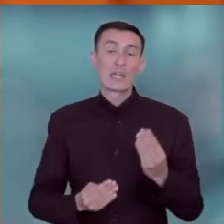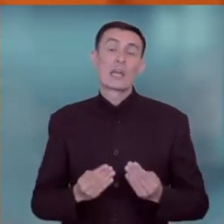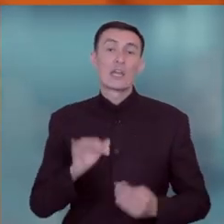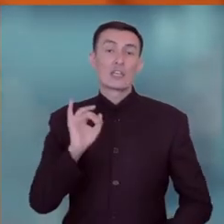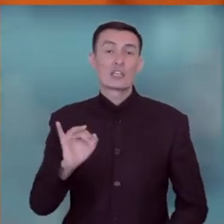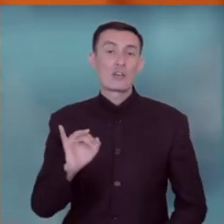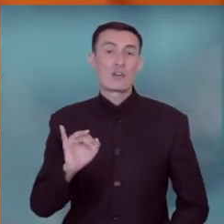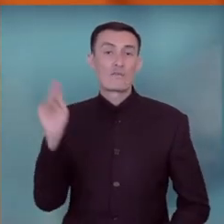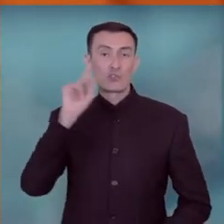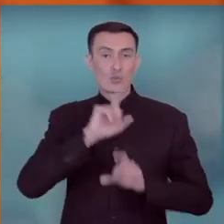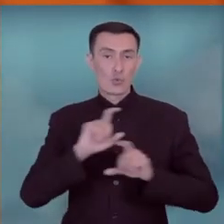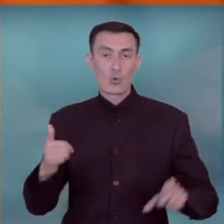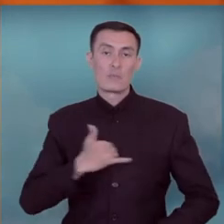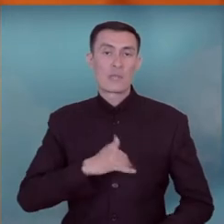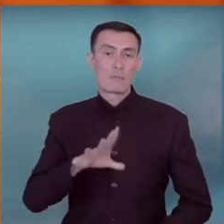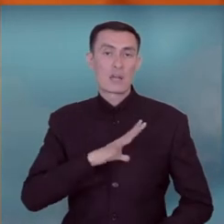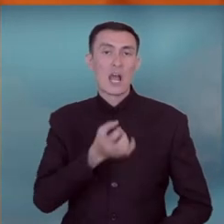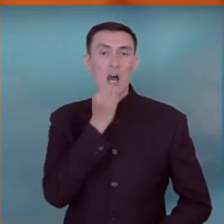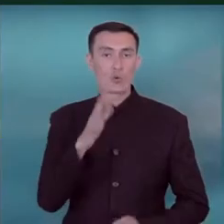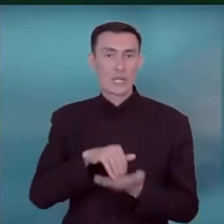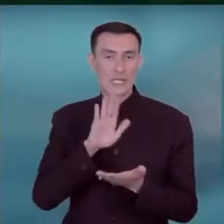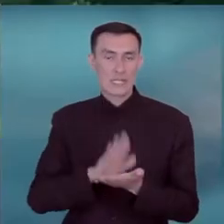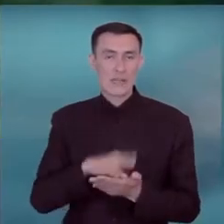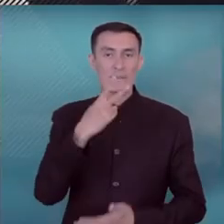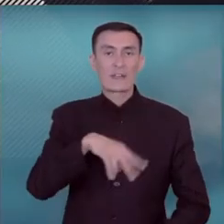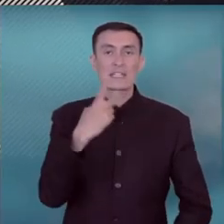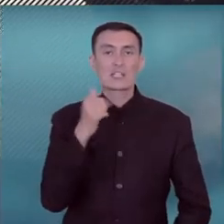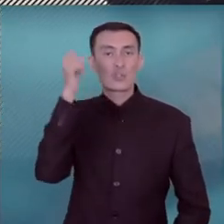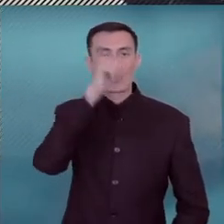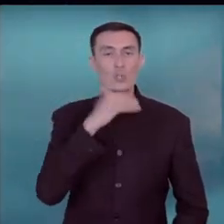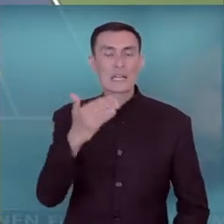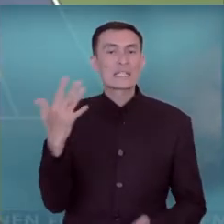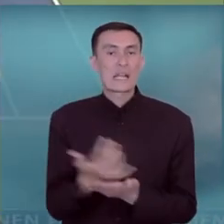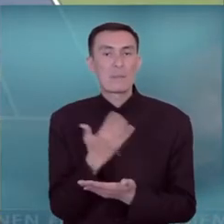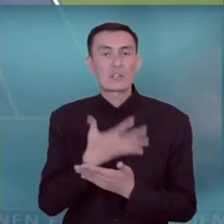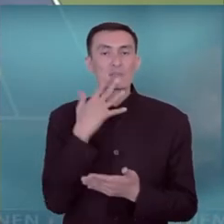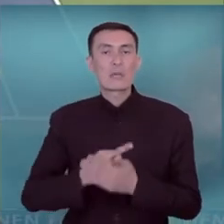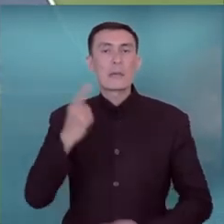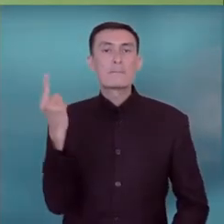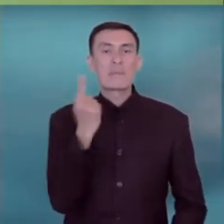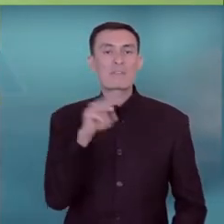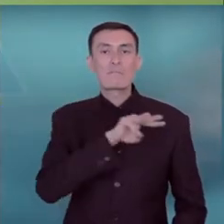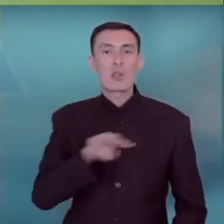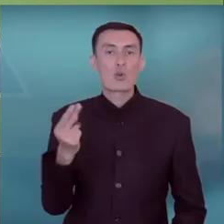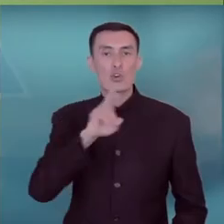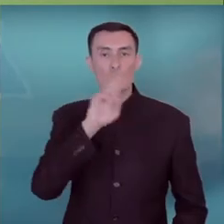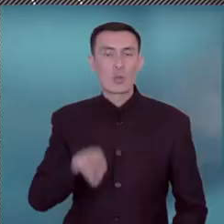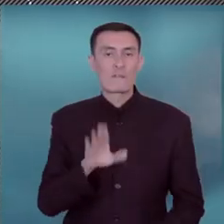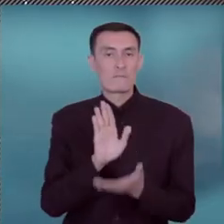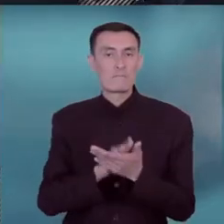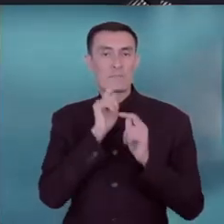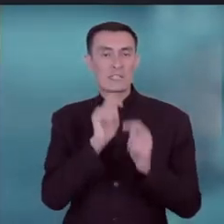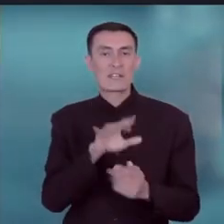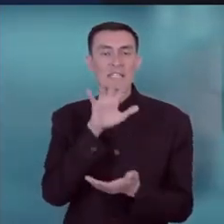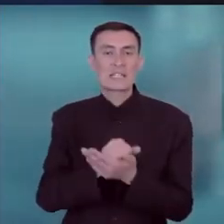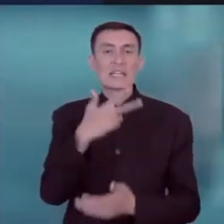I got grades, good grades at school. When she was 21, she earned her first $1 million